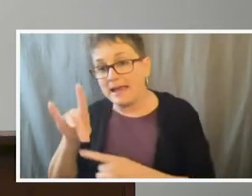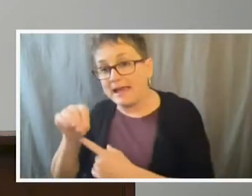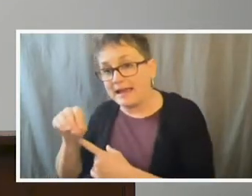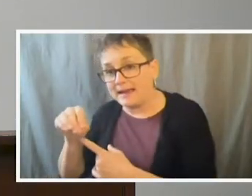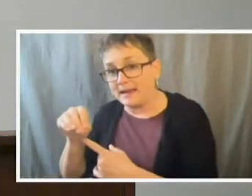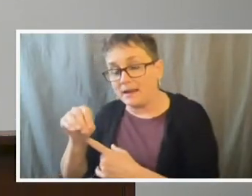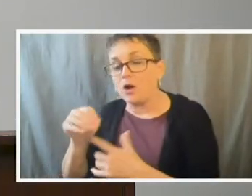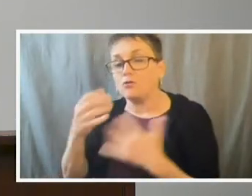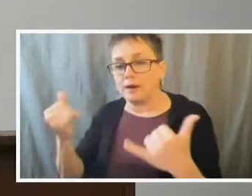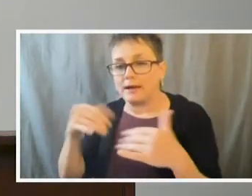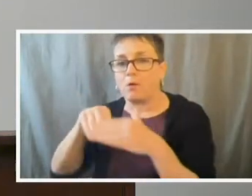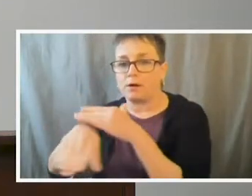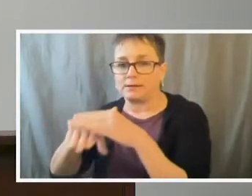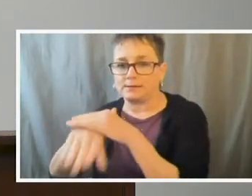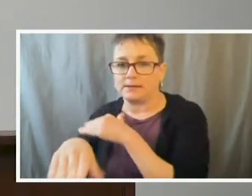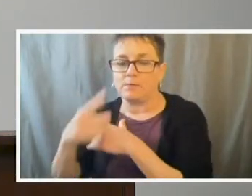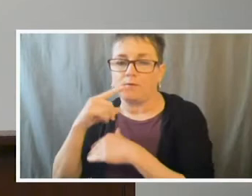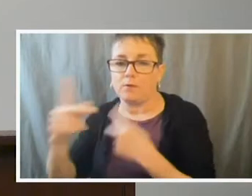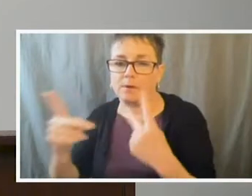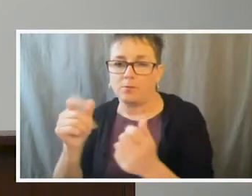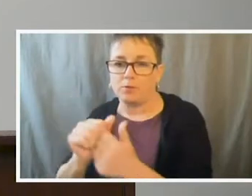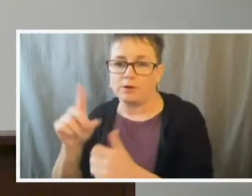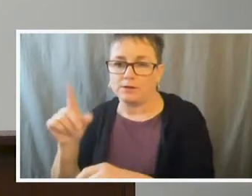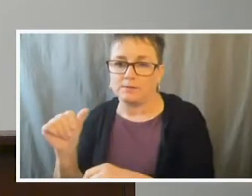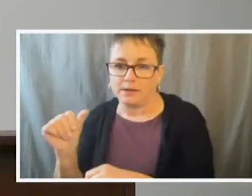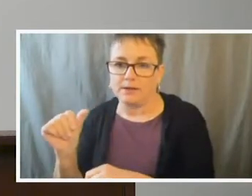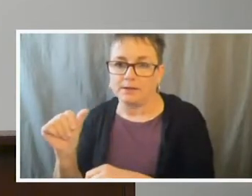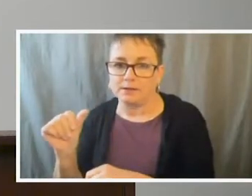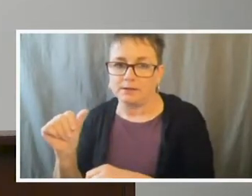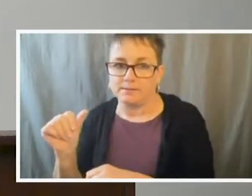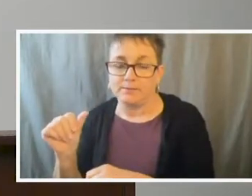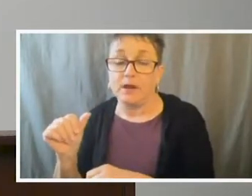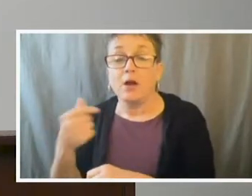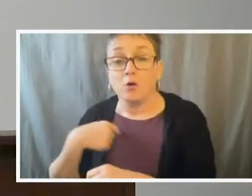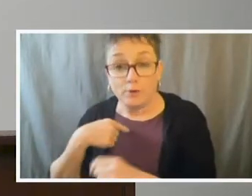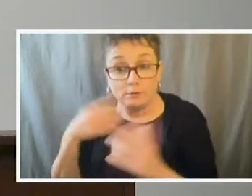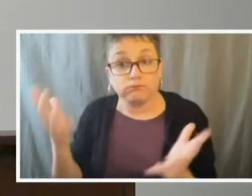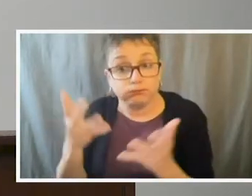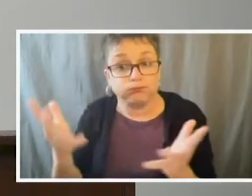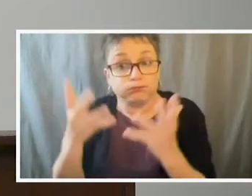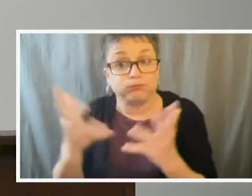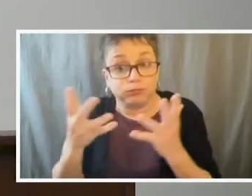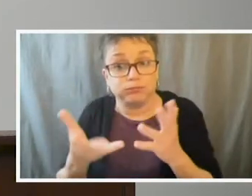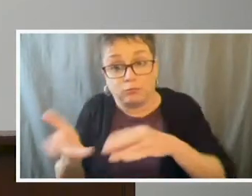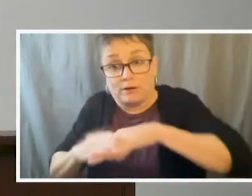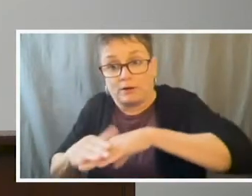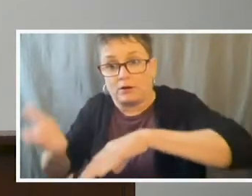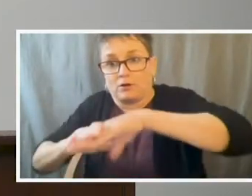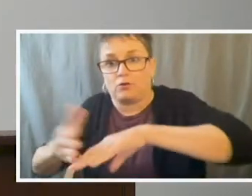to people with disabilities. And I'm proud to note that we are pushing forward aggressively to make more stations fully ADA